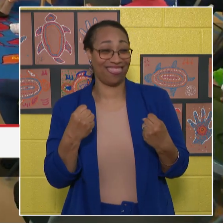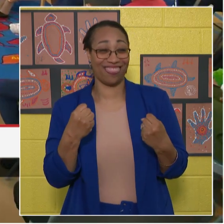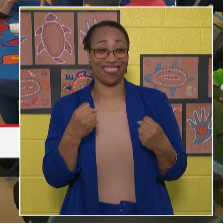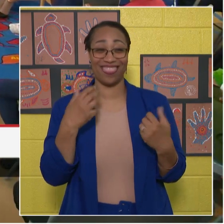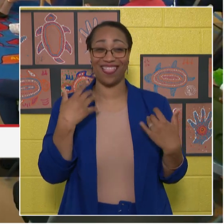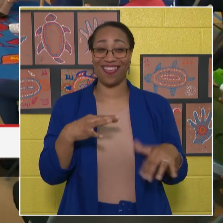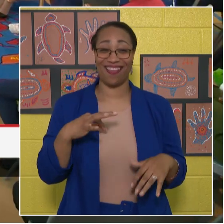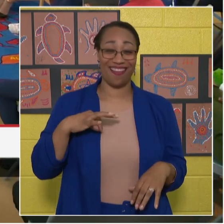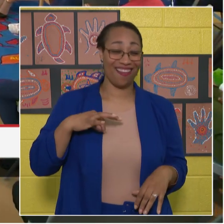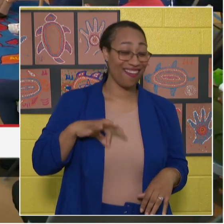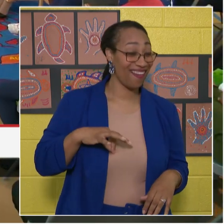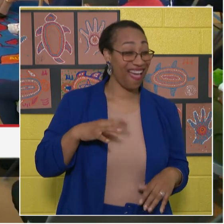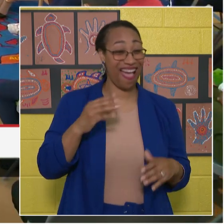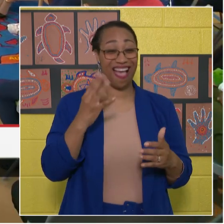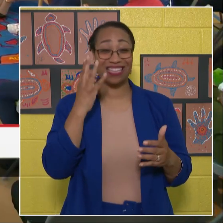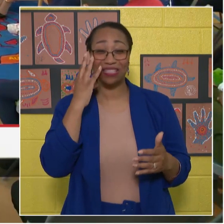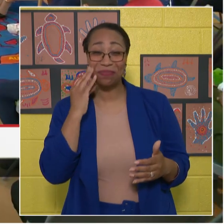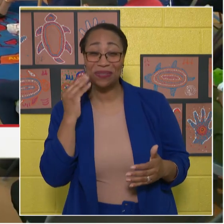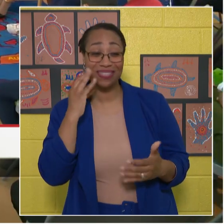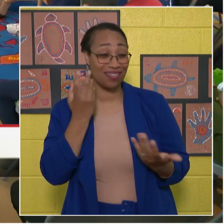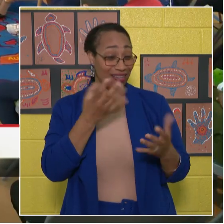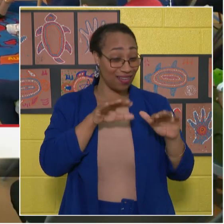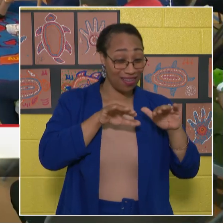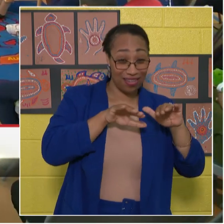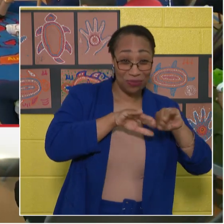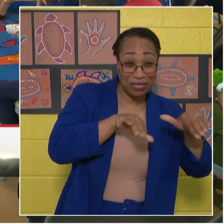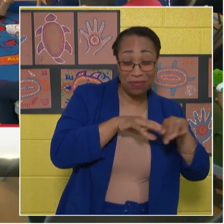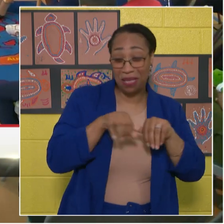exposed to swimming and bicycle riding.